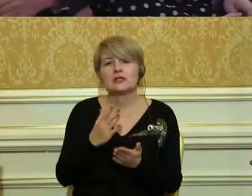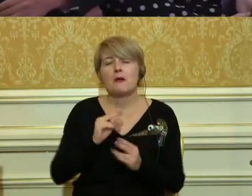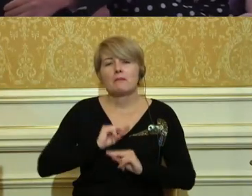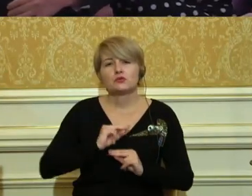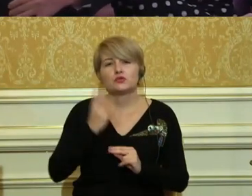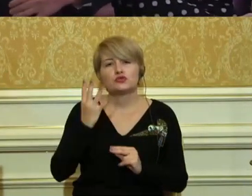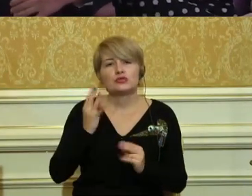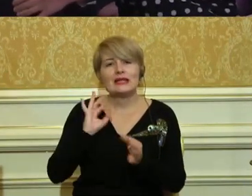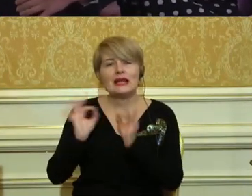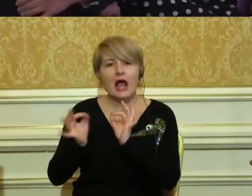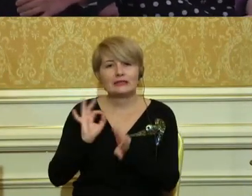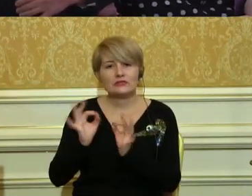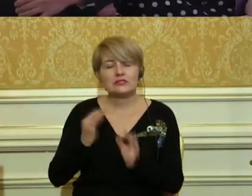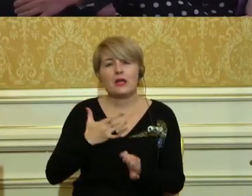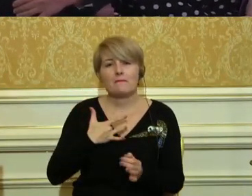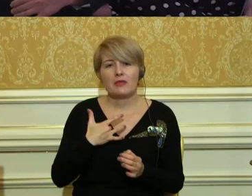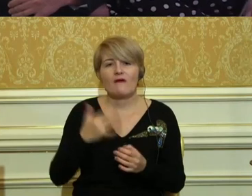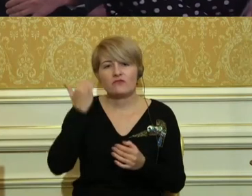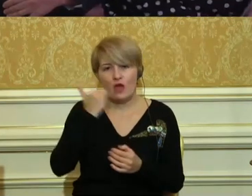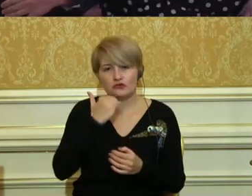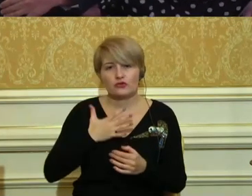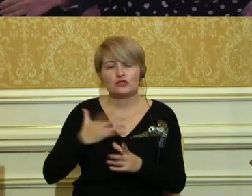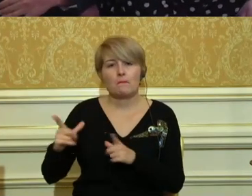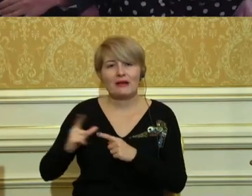we're starting to deal with this. So we have four